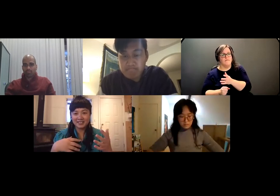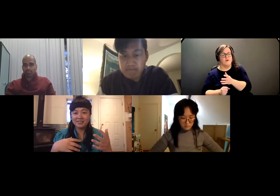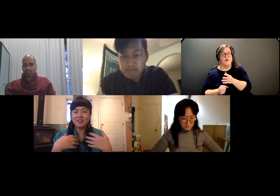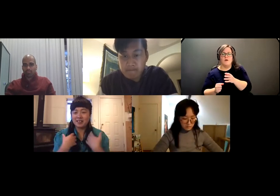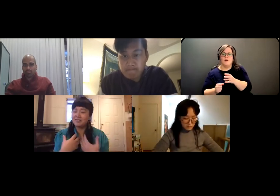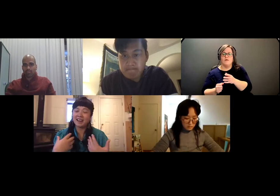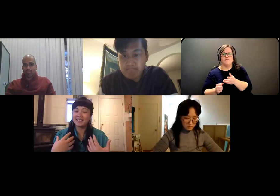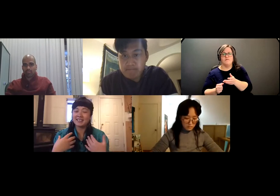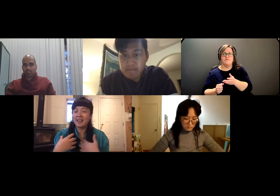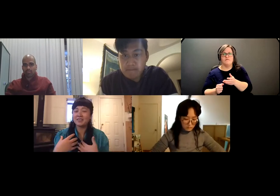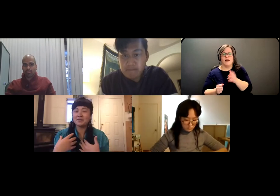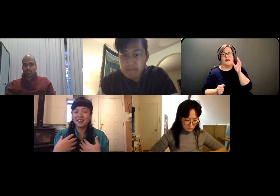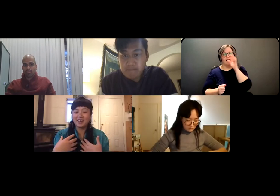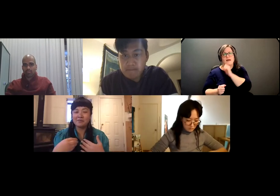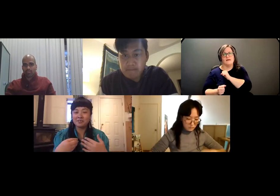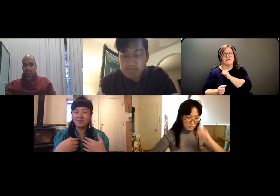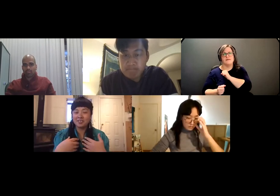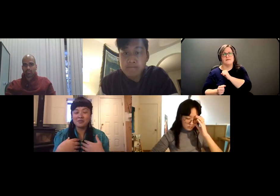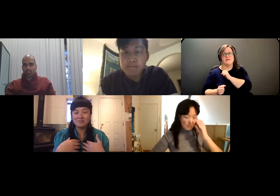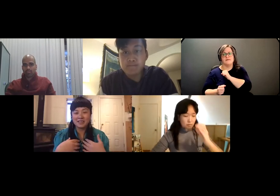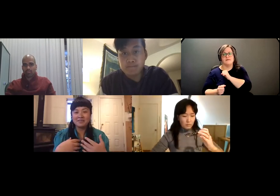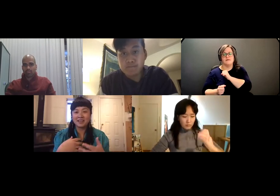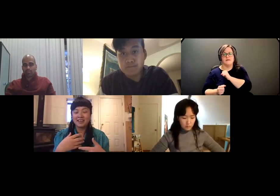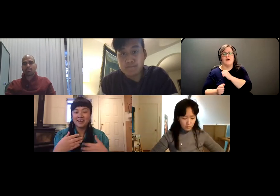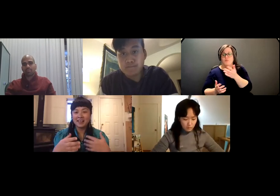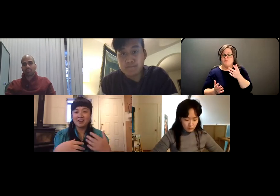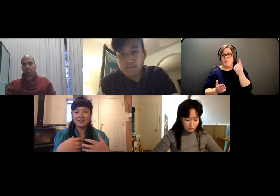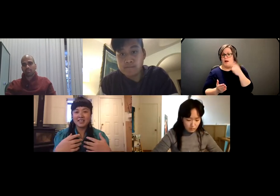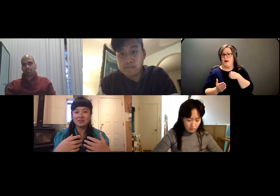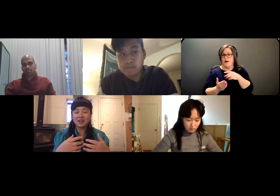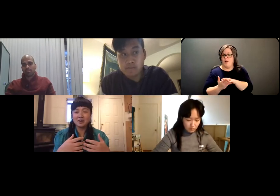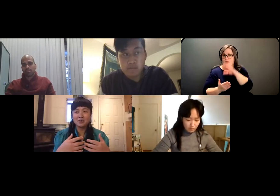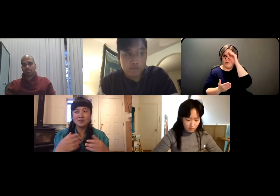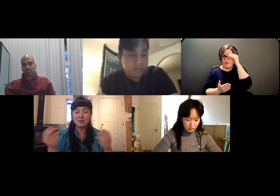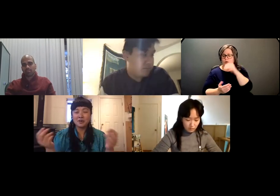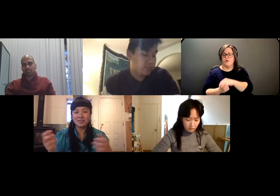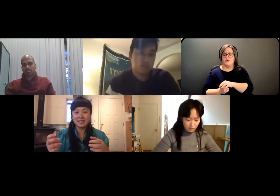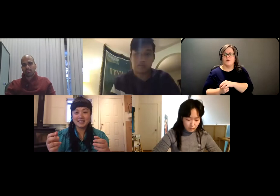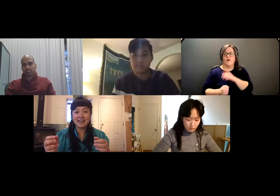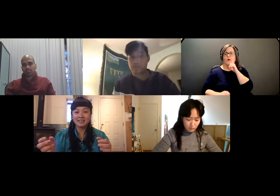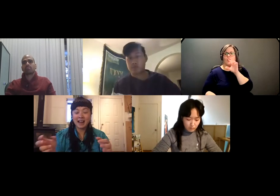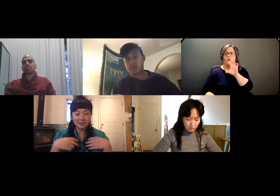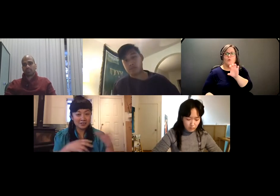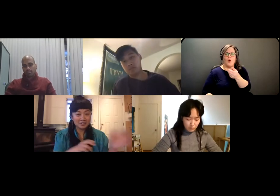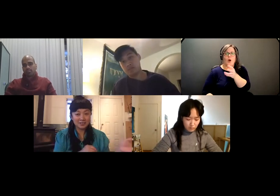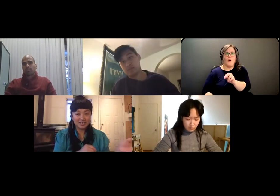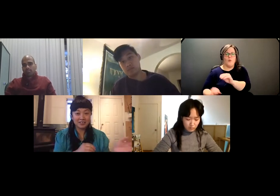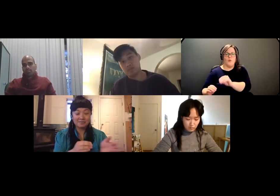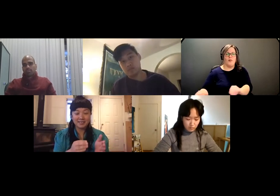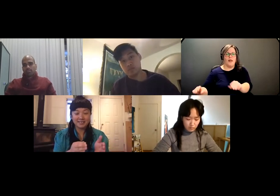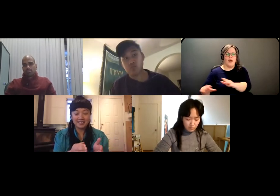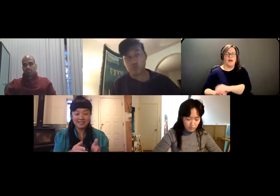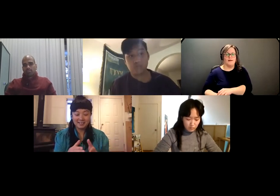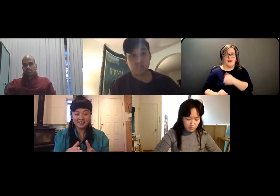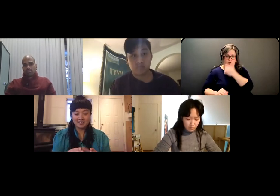conversation. Well, I guess that was a waking up call for me, when that conversation where who owns this land? I know it's trying to glitch in,